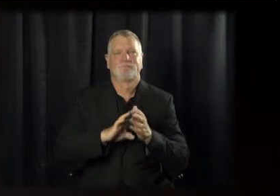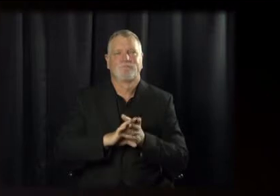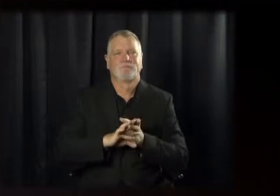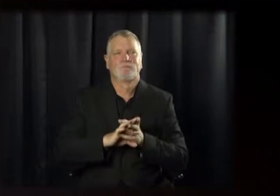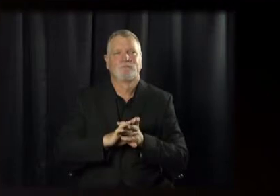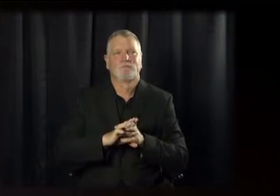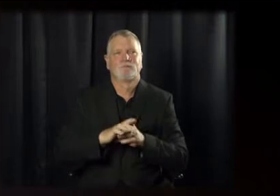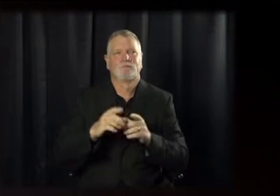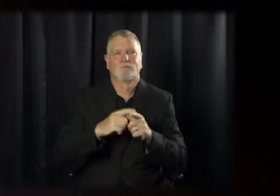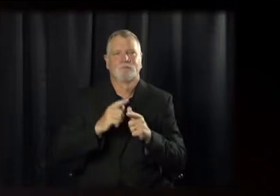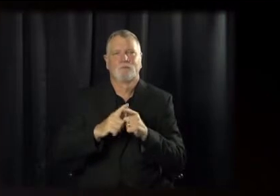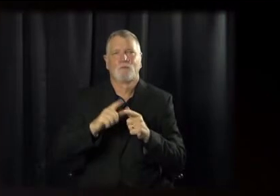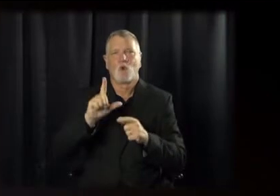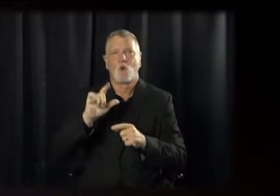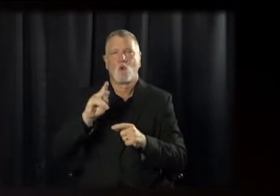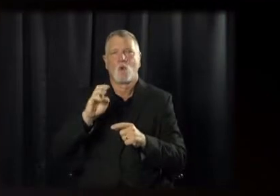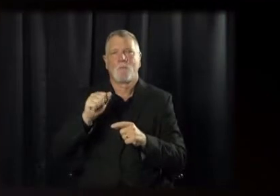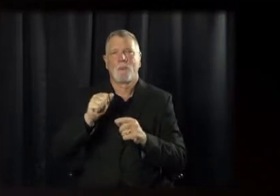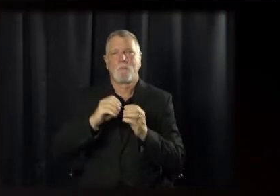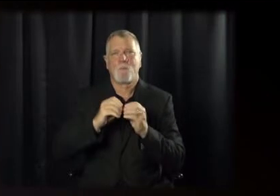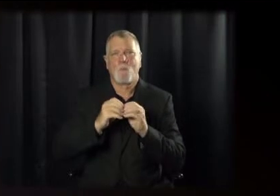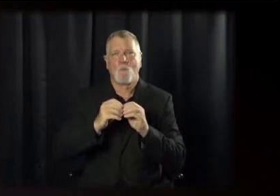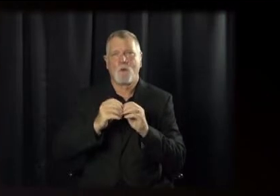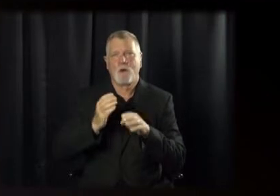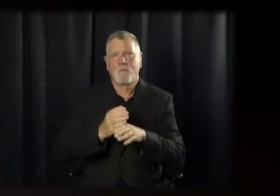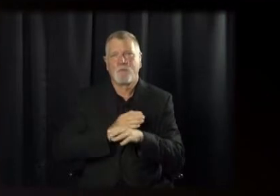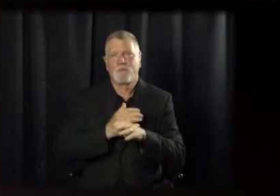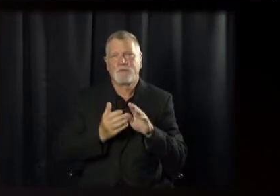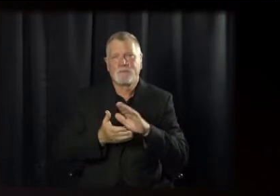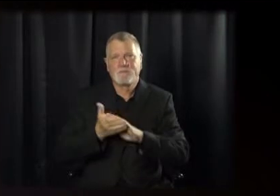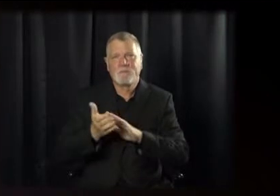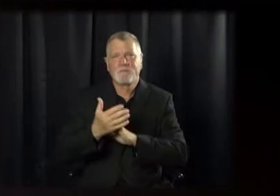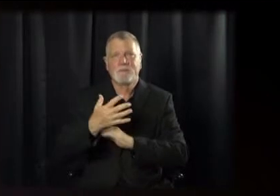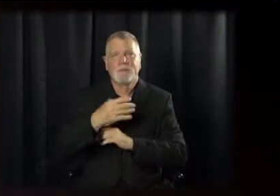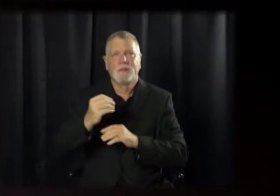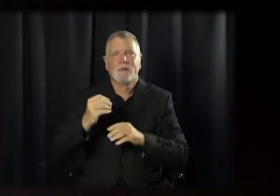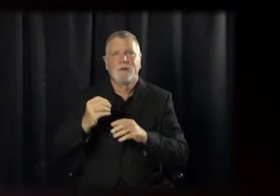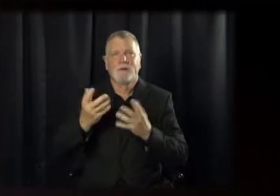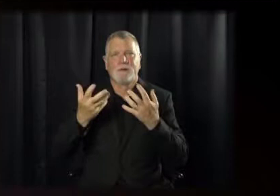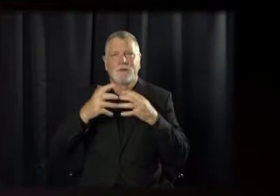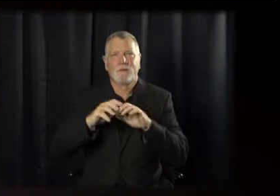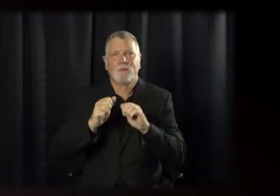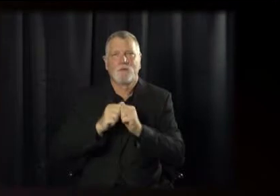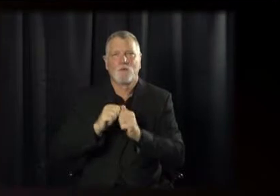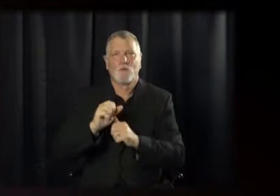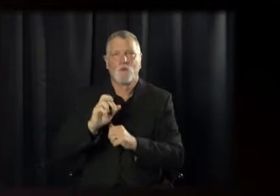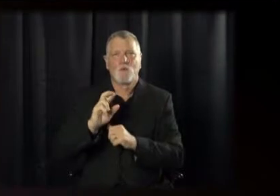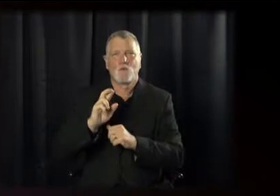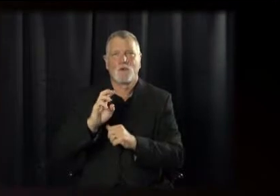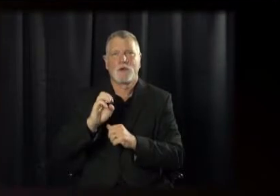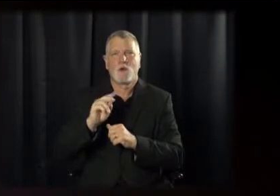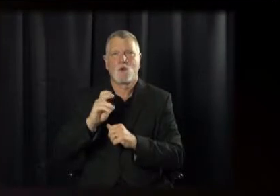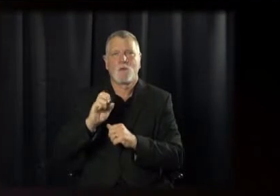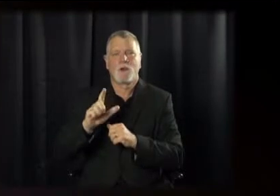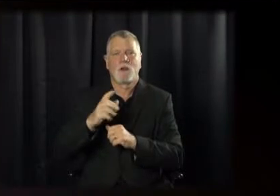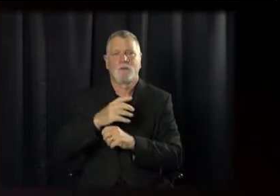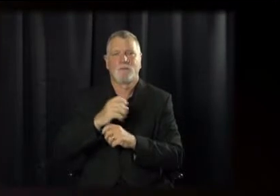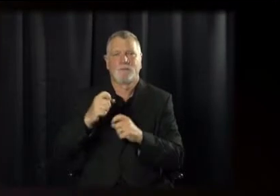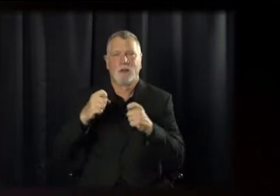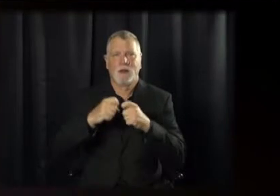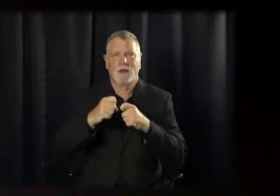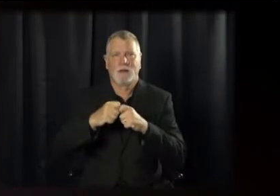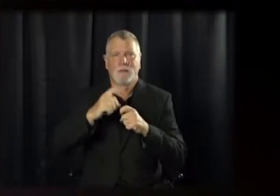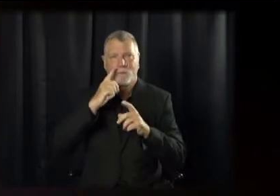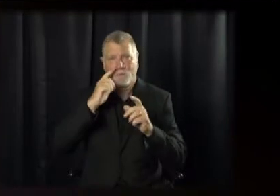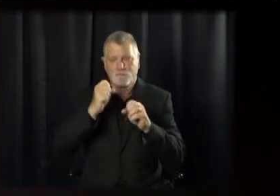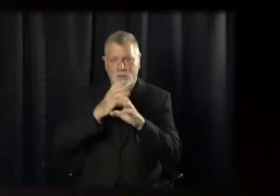forward, through LUMA's improved and more efficient operation and the ever-increasing integration of renewable resources, Prepa's electricity rates